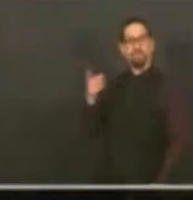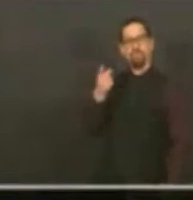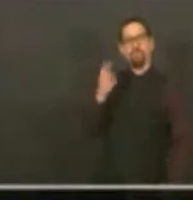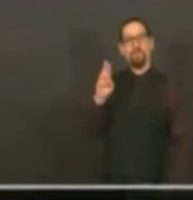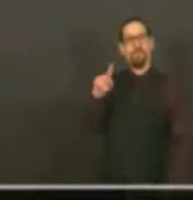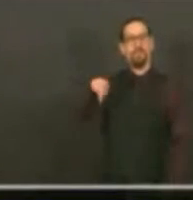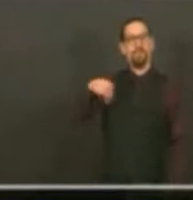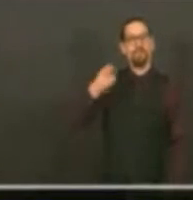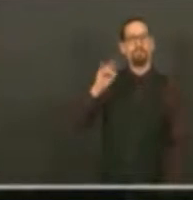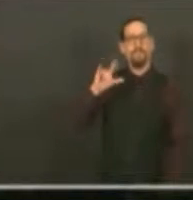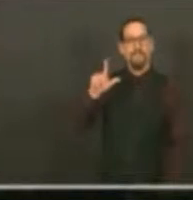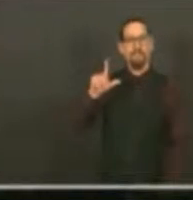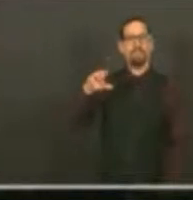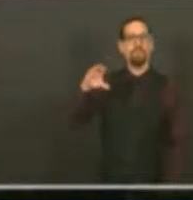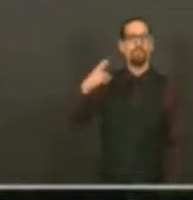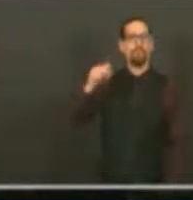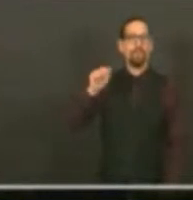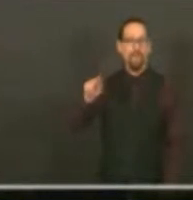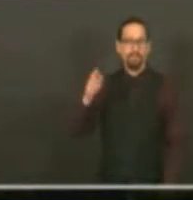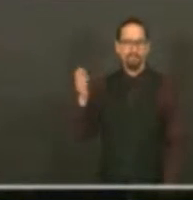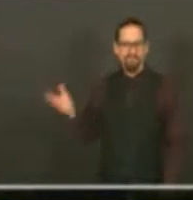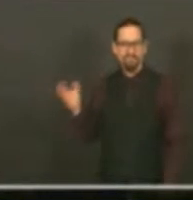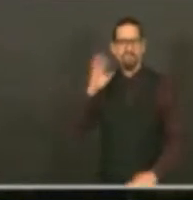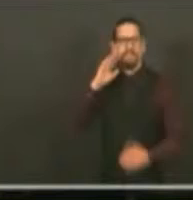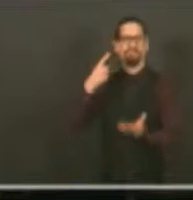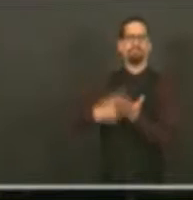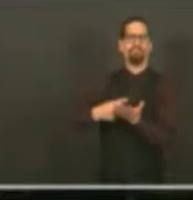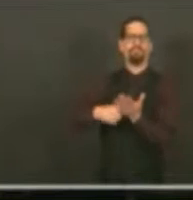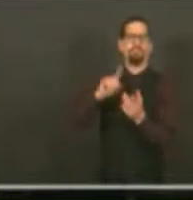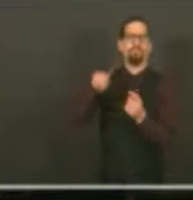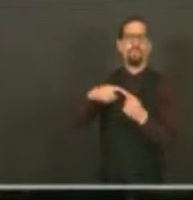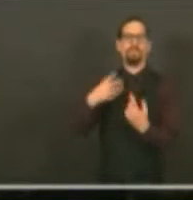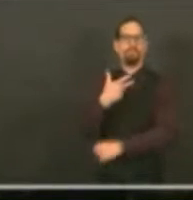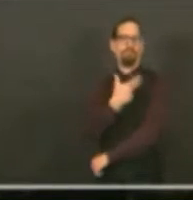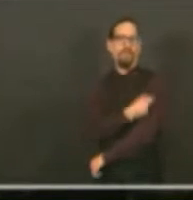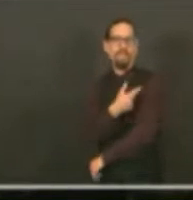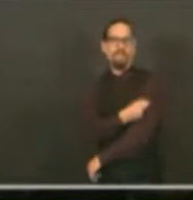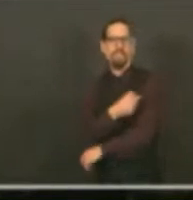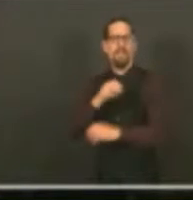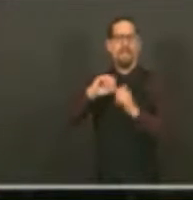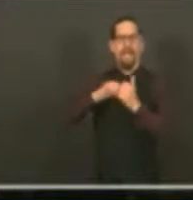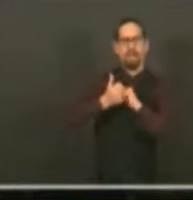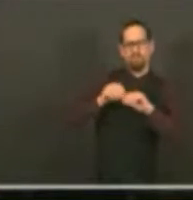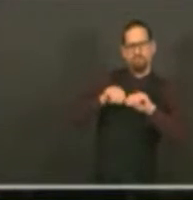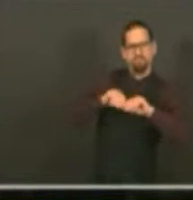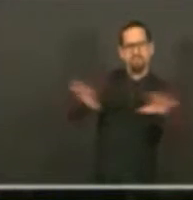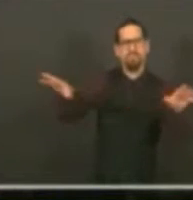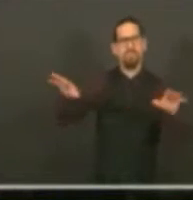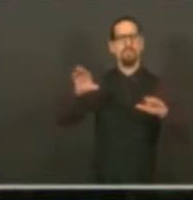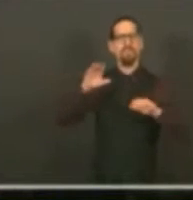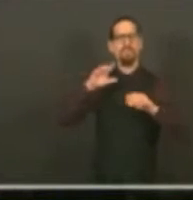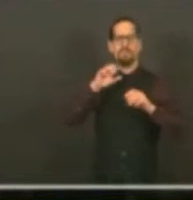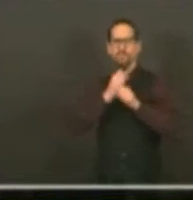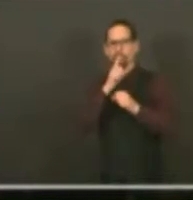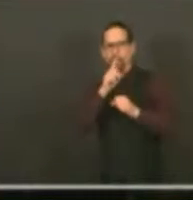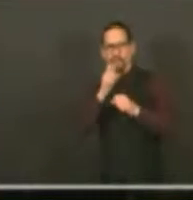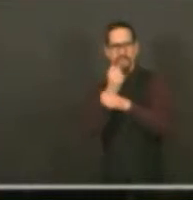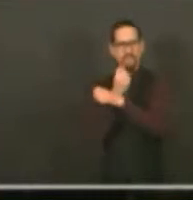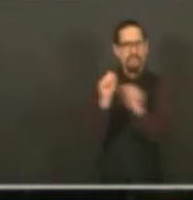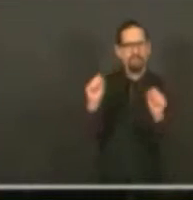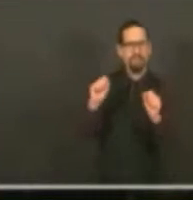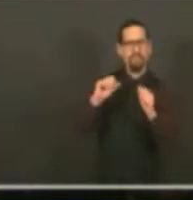to make sure we have a plan in Rhode Island to get the vaccine out safely and quickly and fairly to the people of Rhode Island.